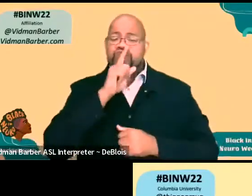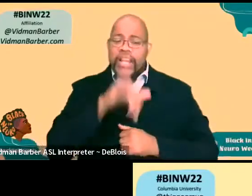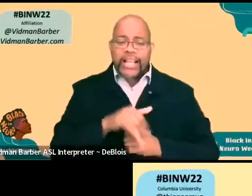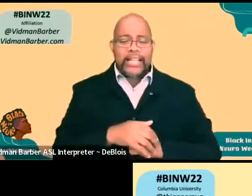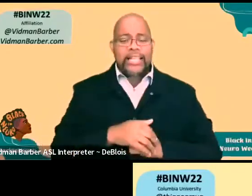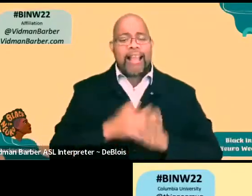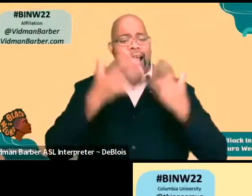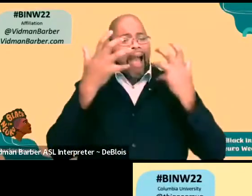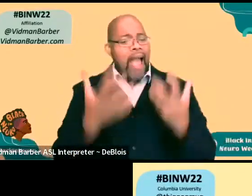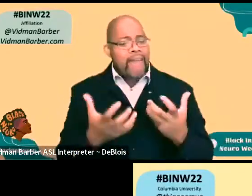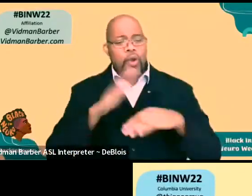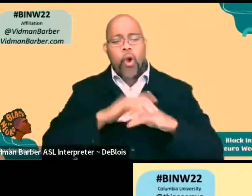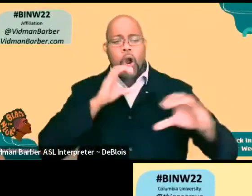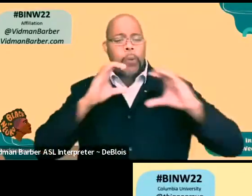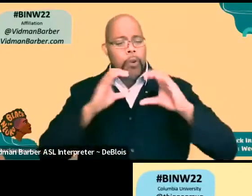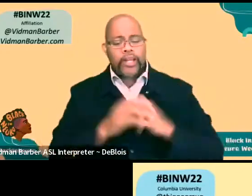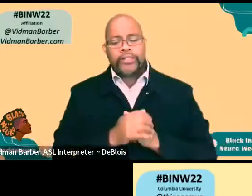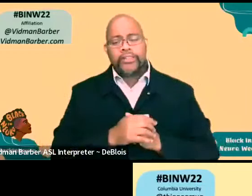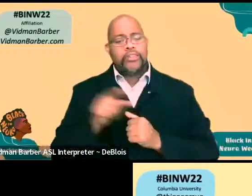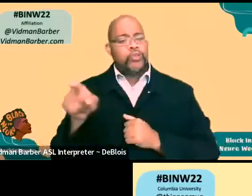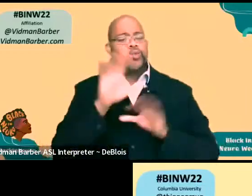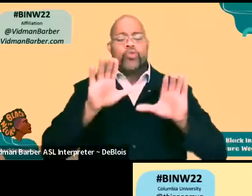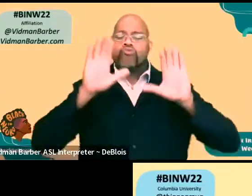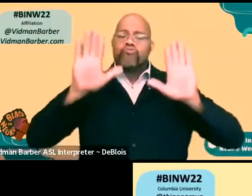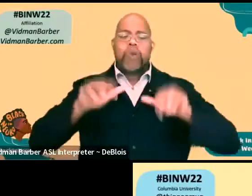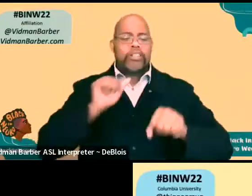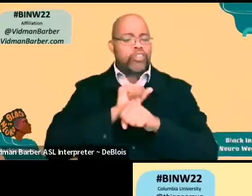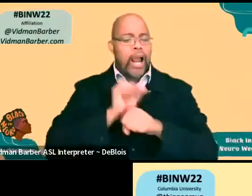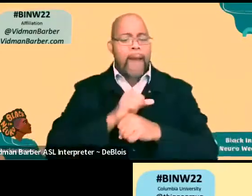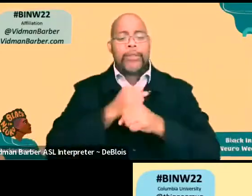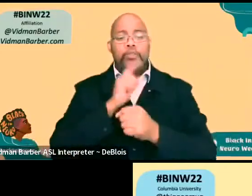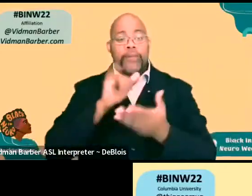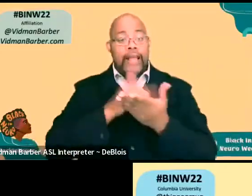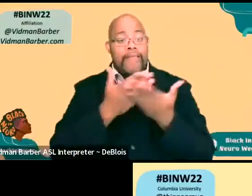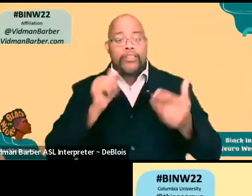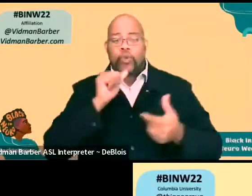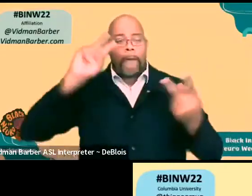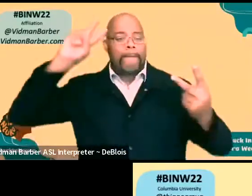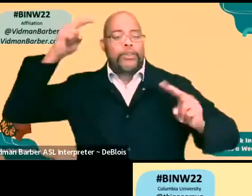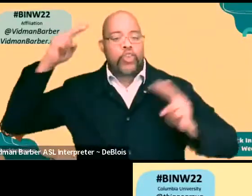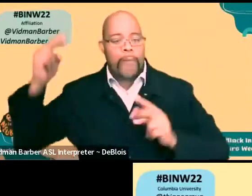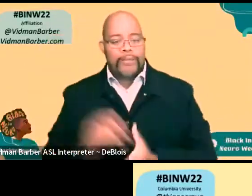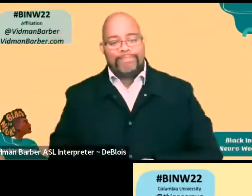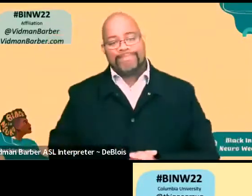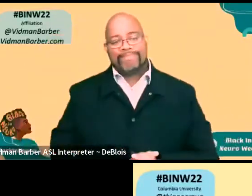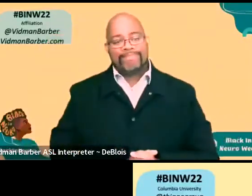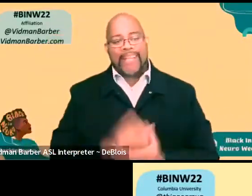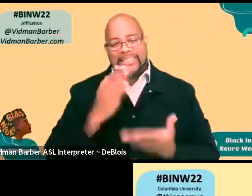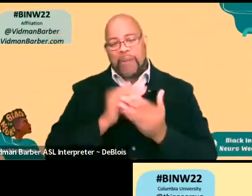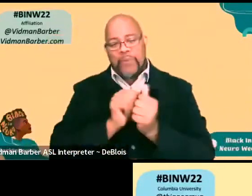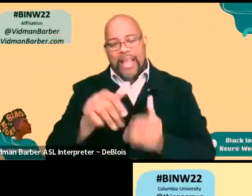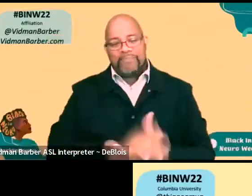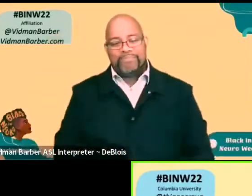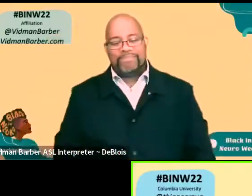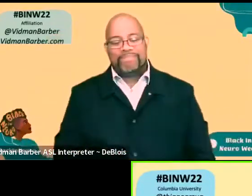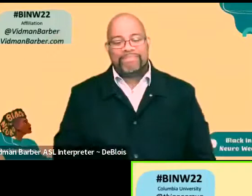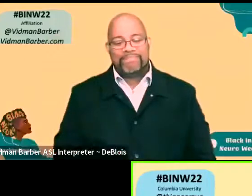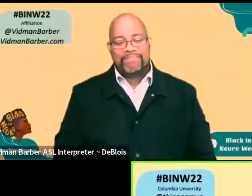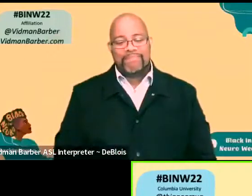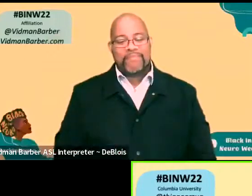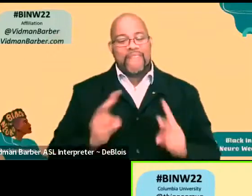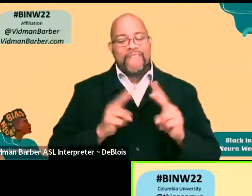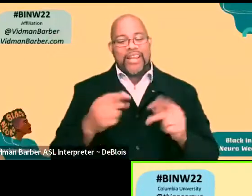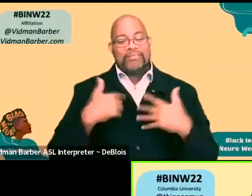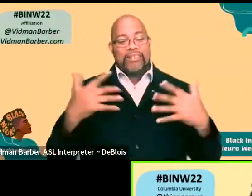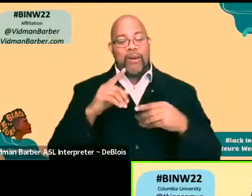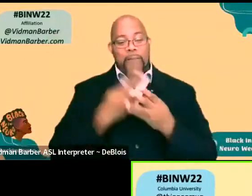really heavy on the communicators, and you all are doing a great job of making sure things don't get misinterpreted. So I'll stop there. I am also very